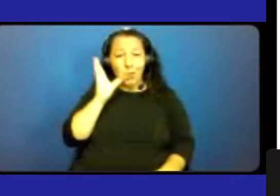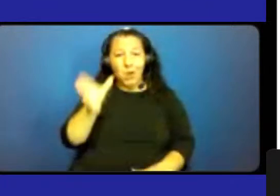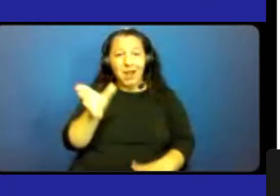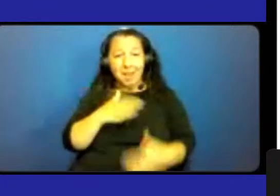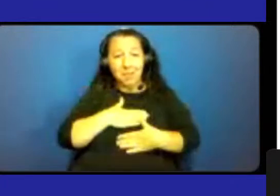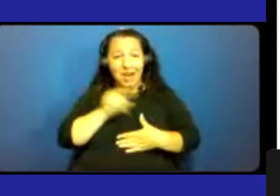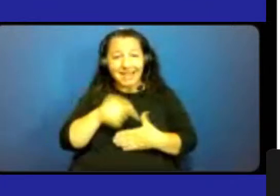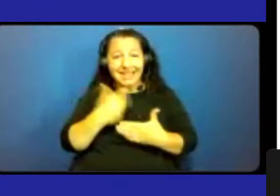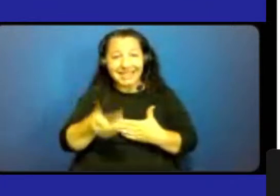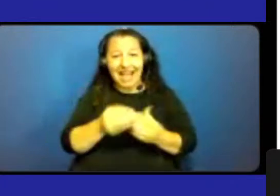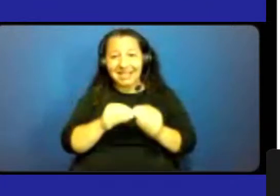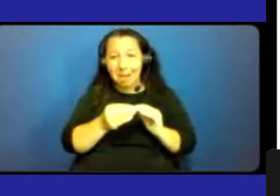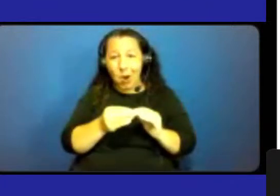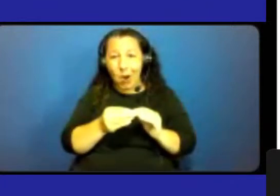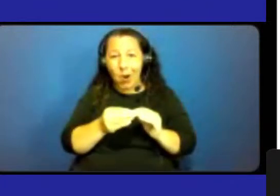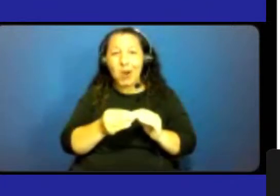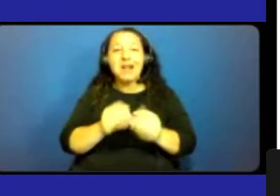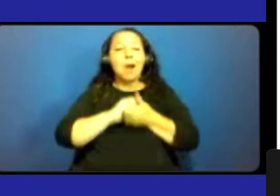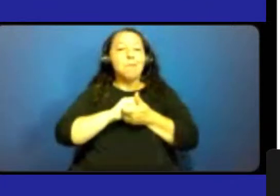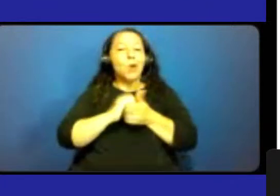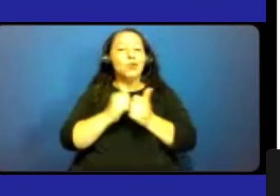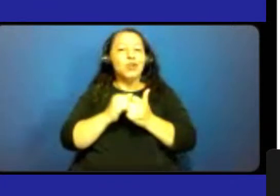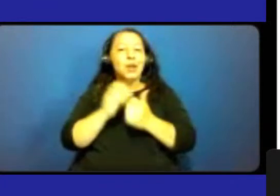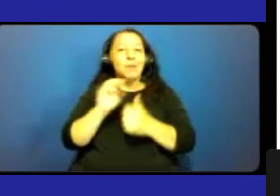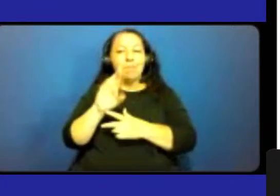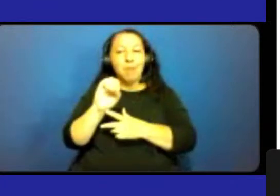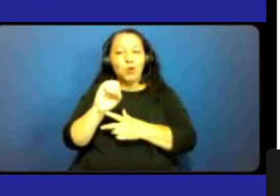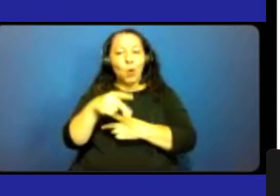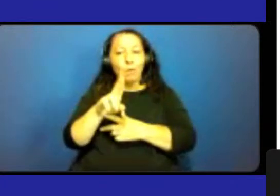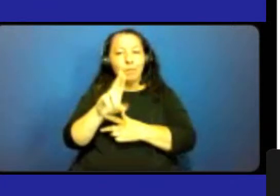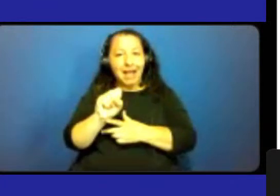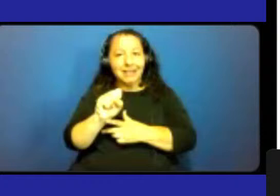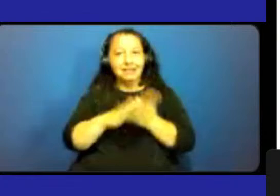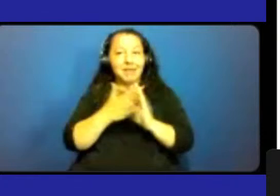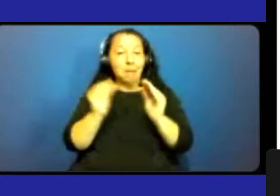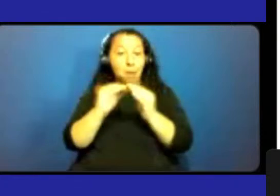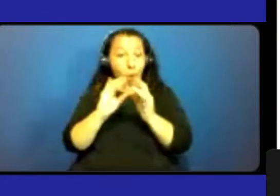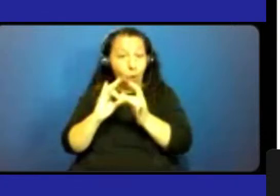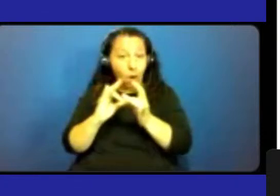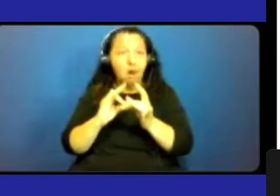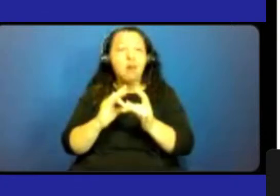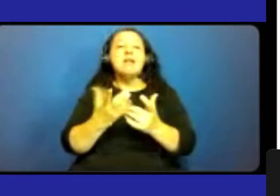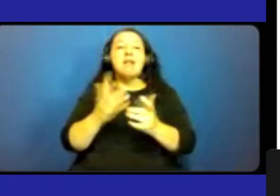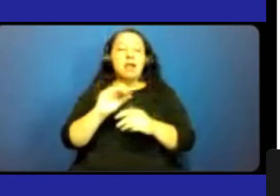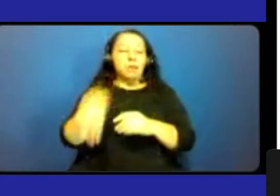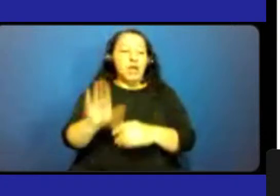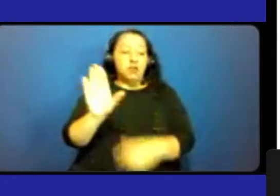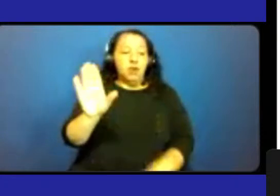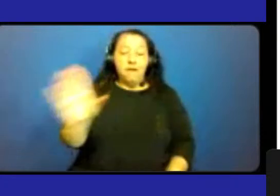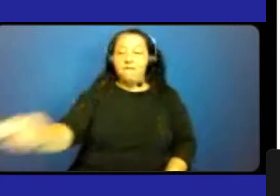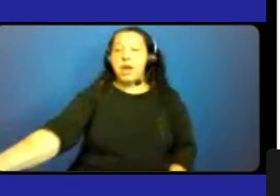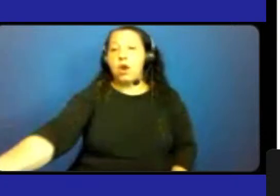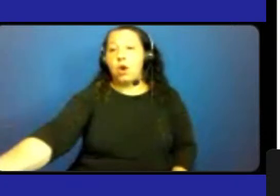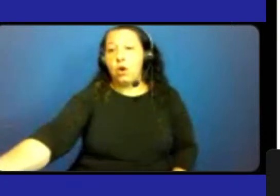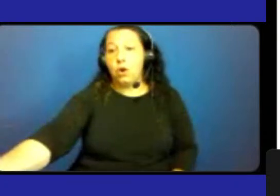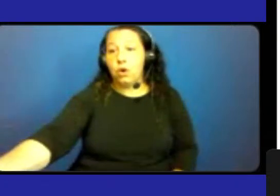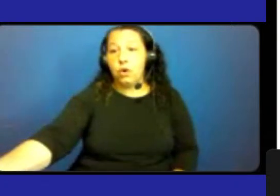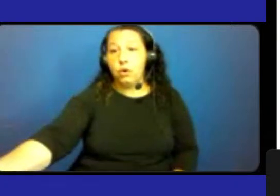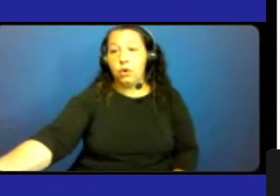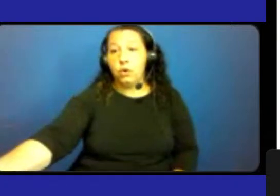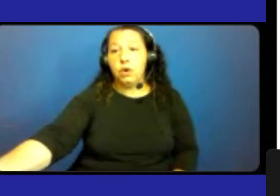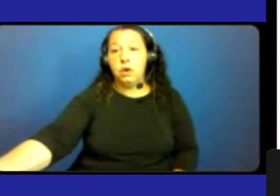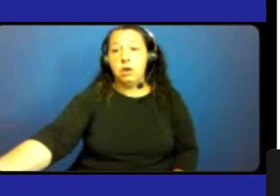our partnership with Metro Plus is deepening, and the percentage of their medical expenditures at health and